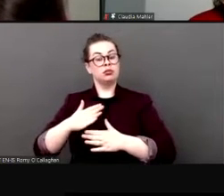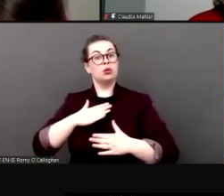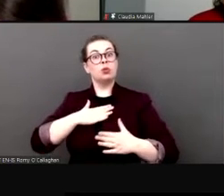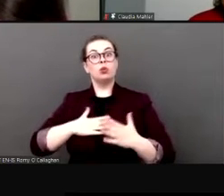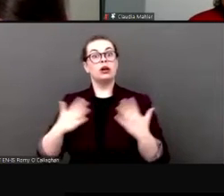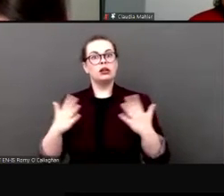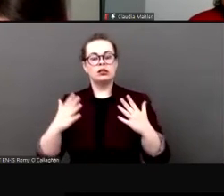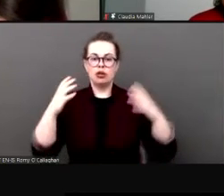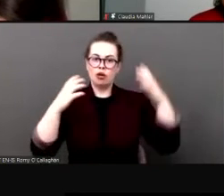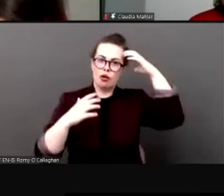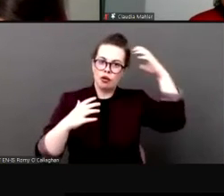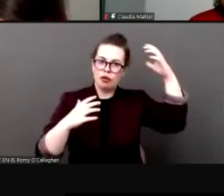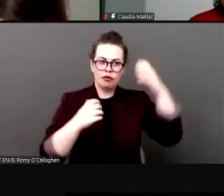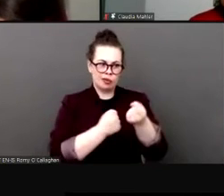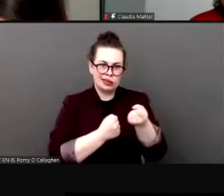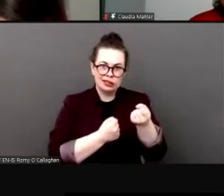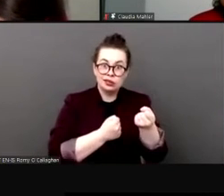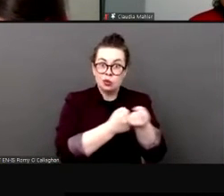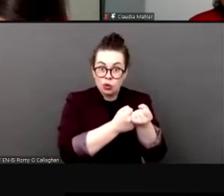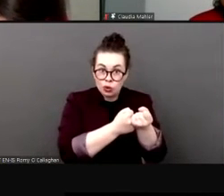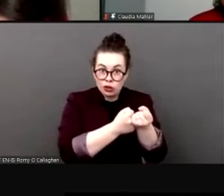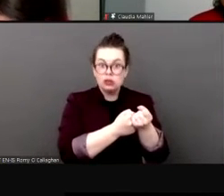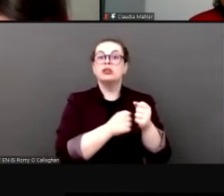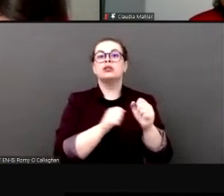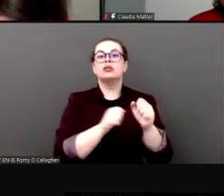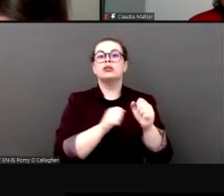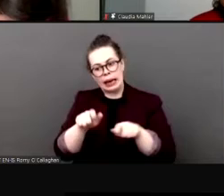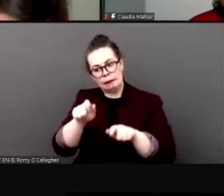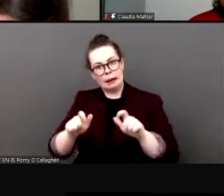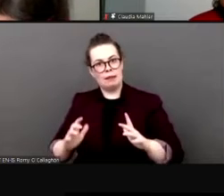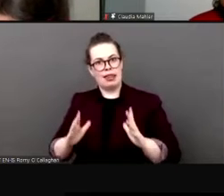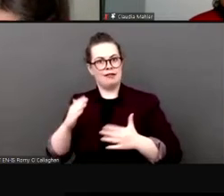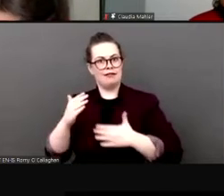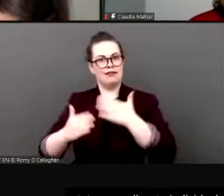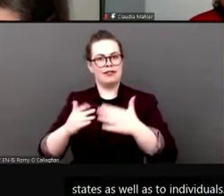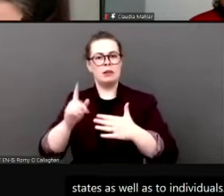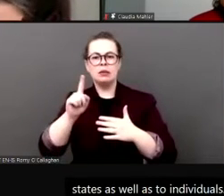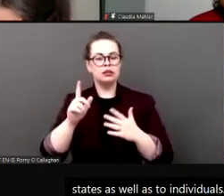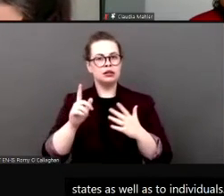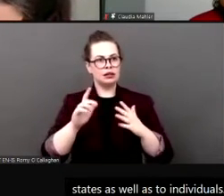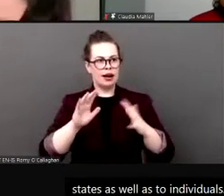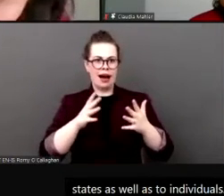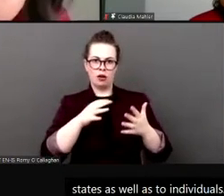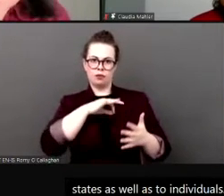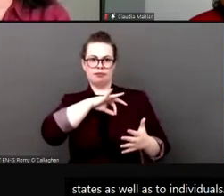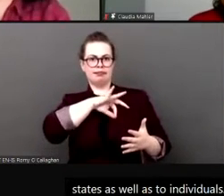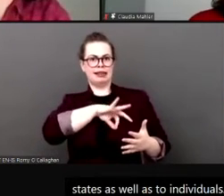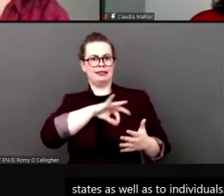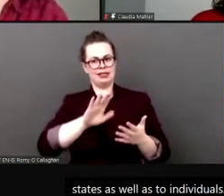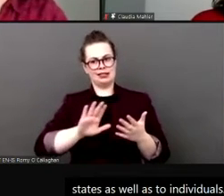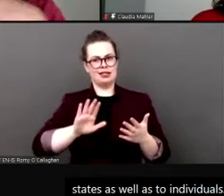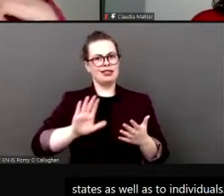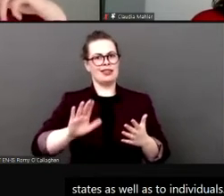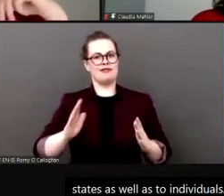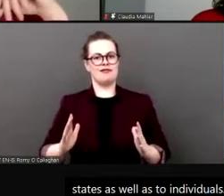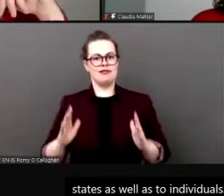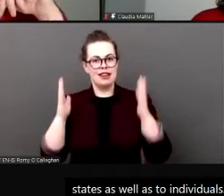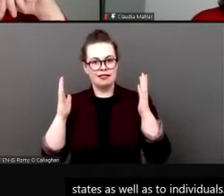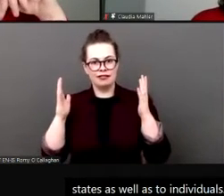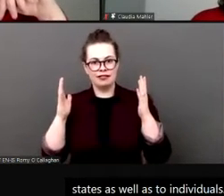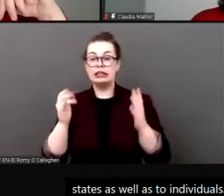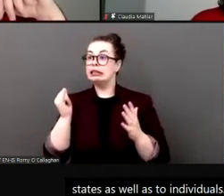individuals? What is the point of advancing community living for people with disabilities if it's not at the same